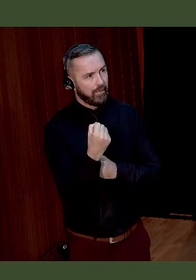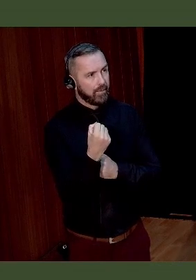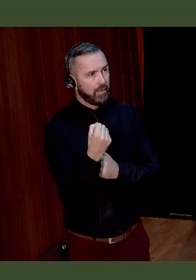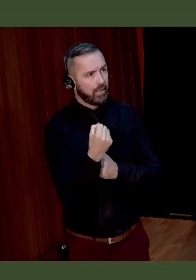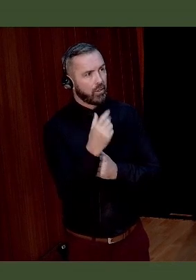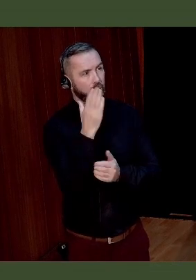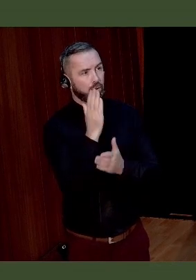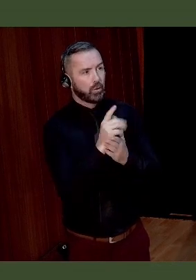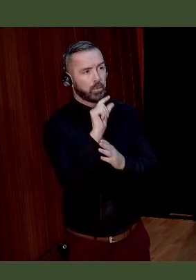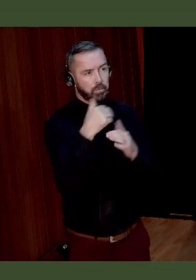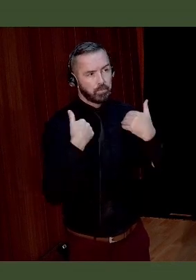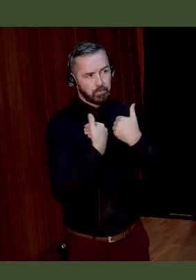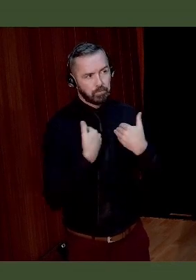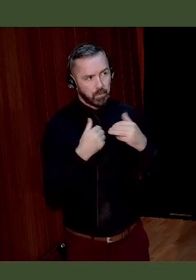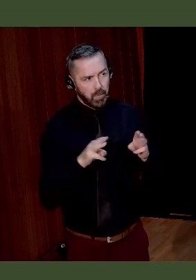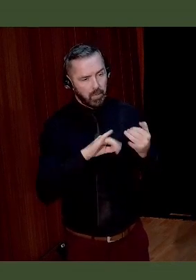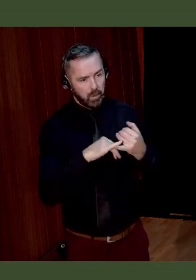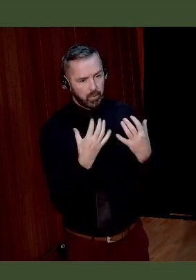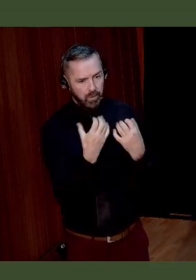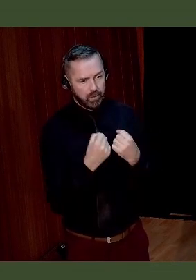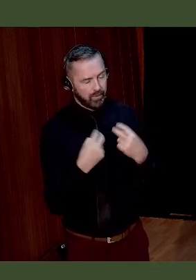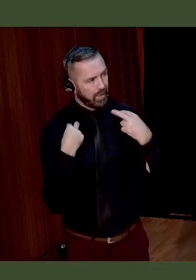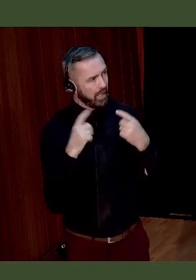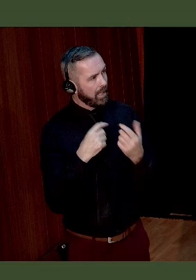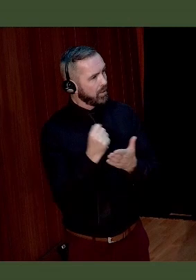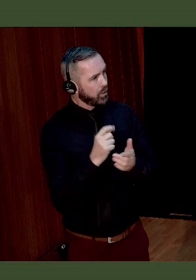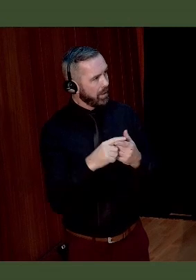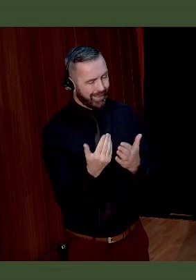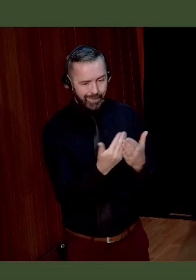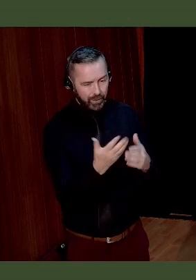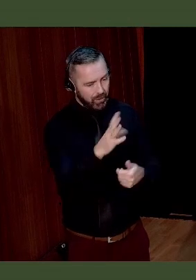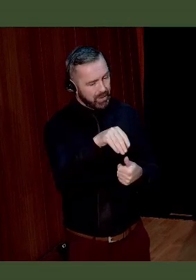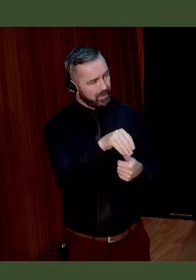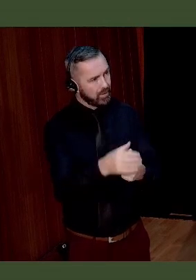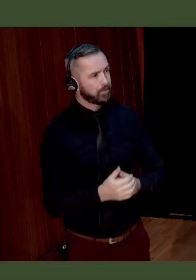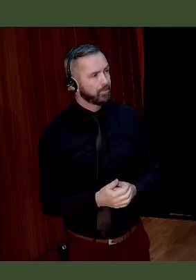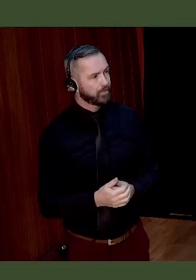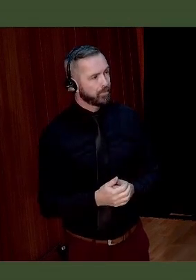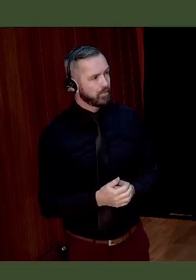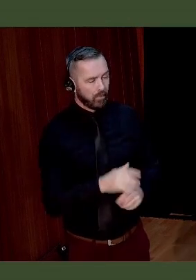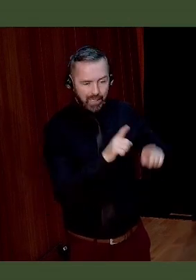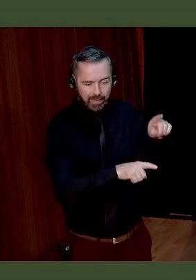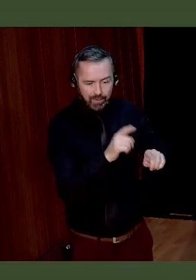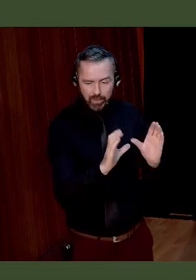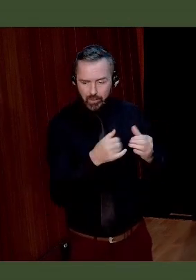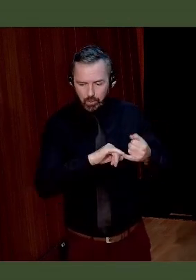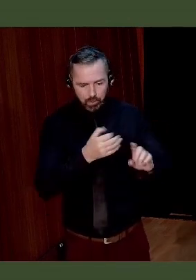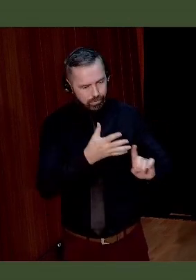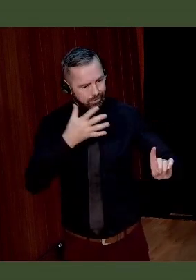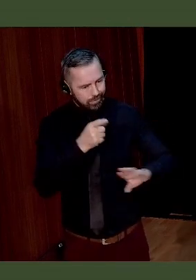was a cause of concern for the people preserving the language and for the students and the literature in particular. There were various groups who